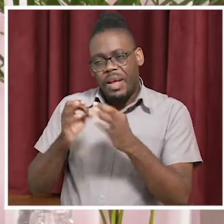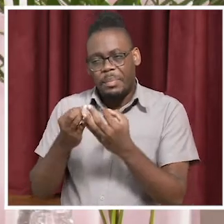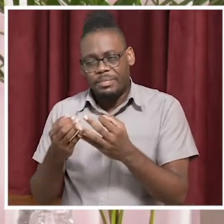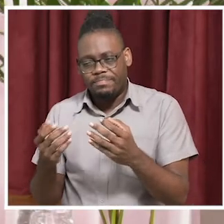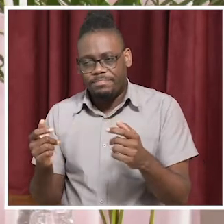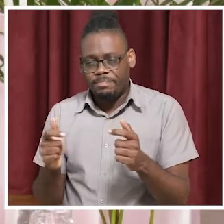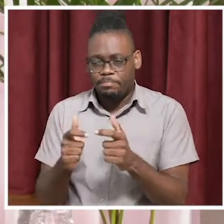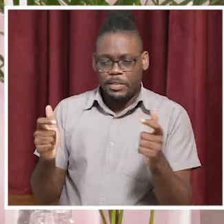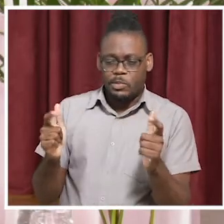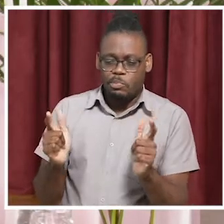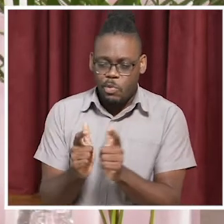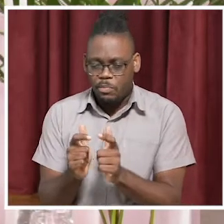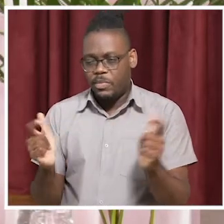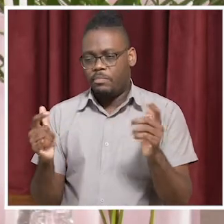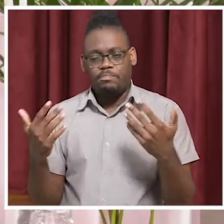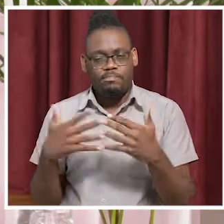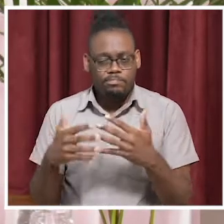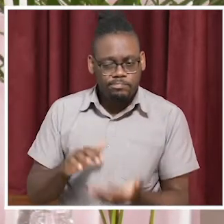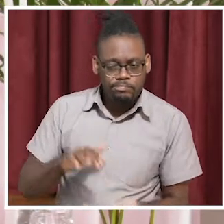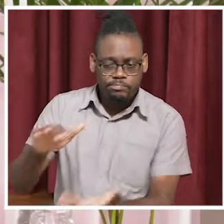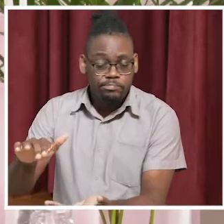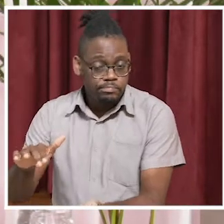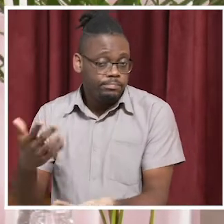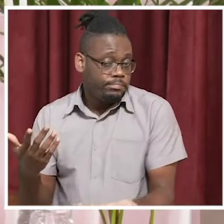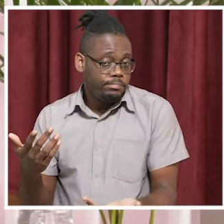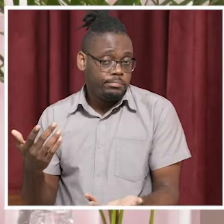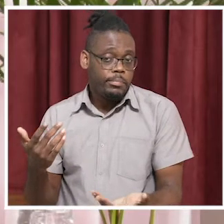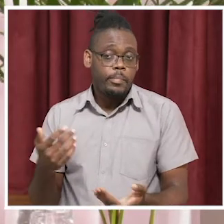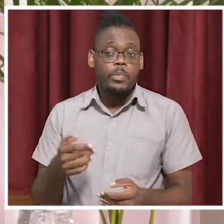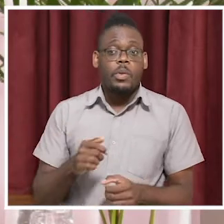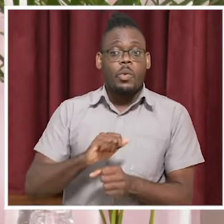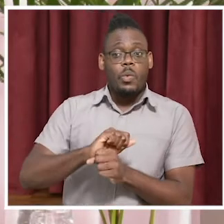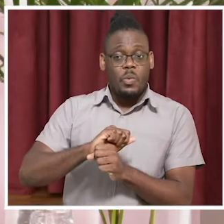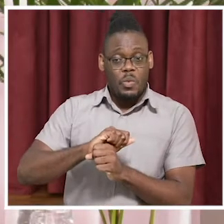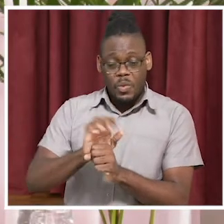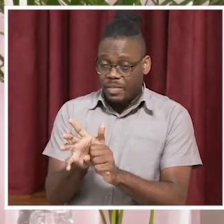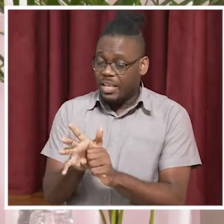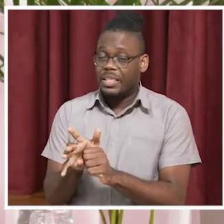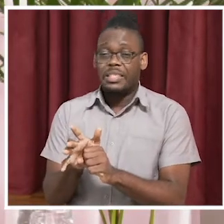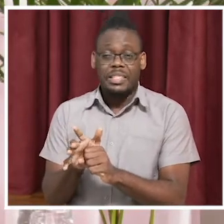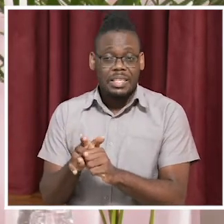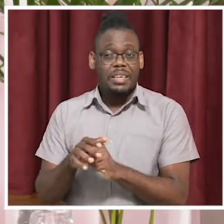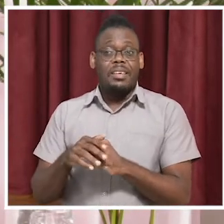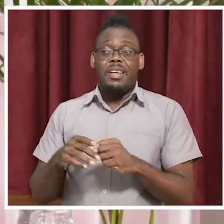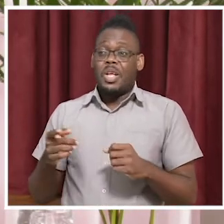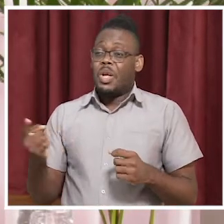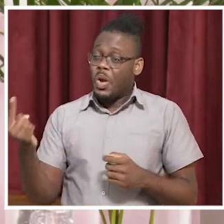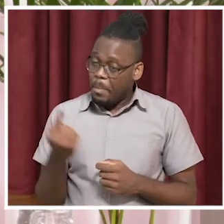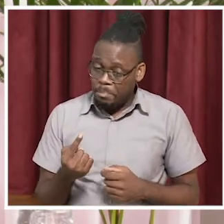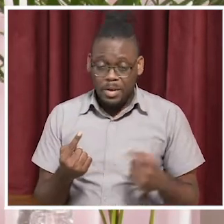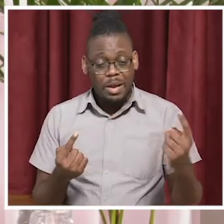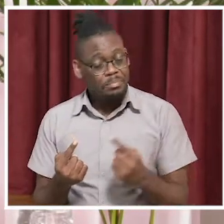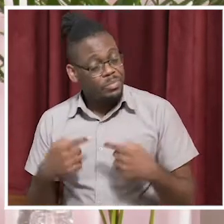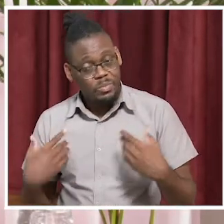during the COVID period, you know, we had the salary relief grant that was paid by the ministry. Right. And also assistance